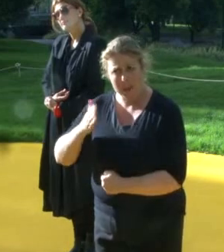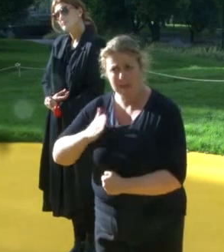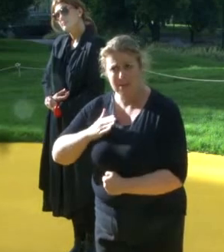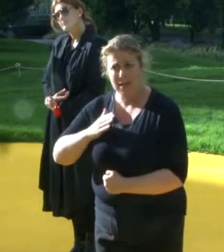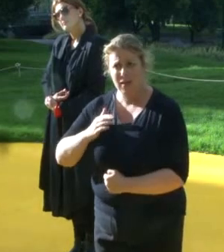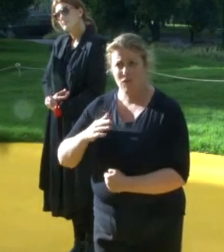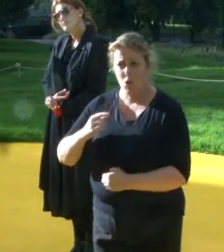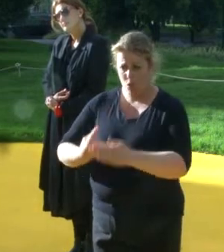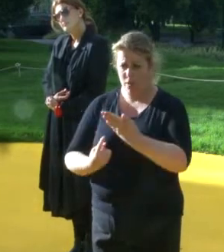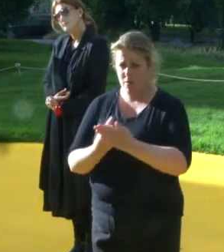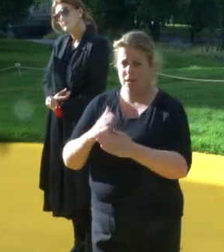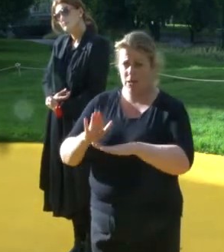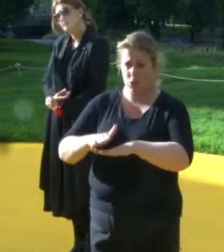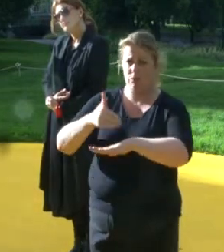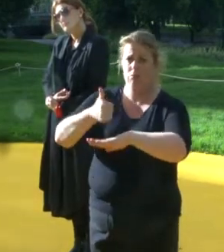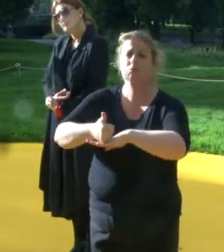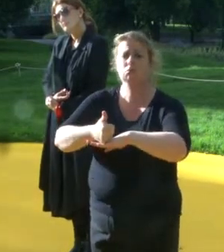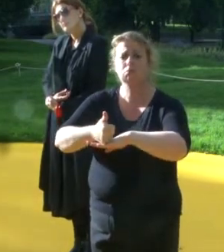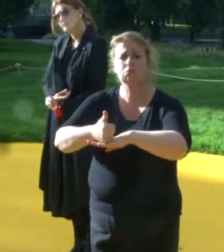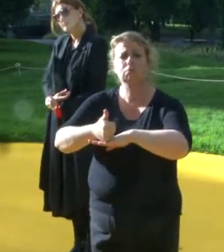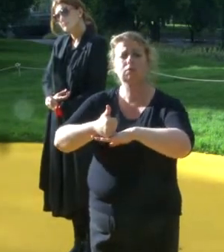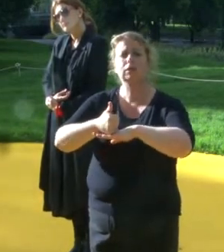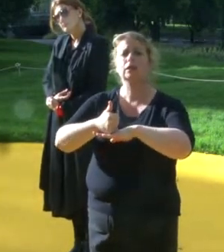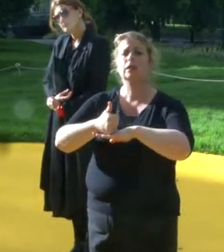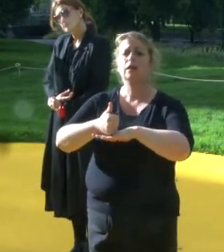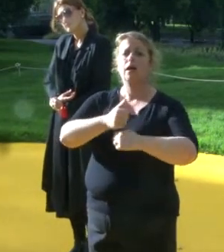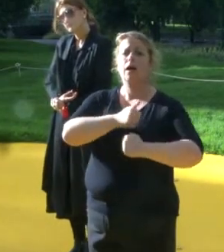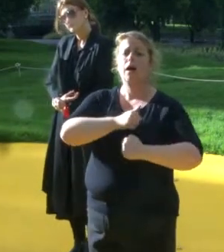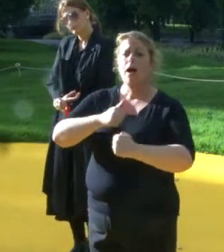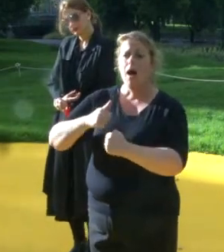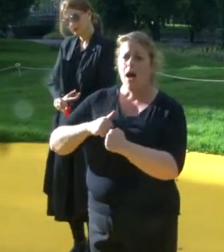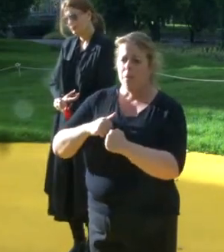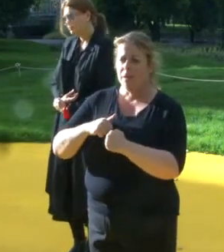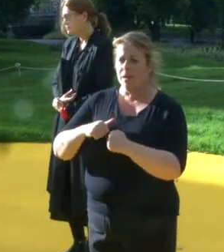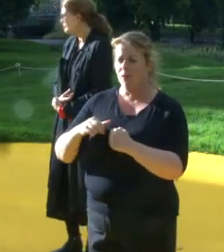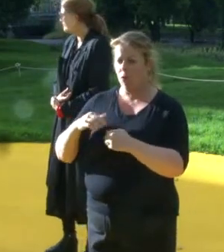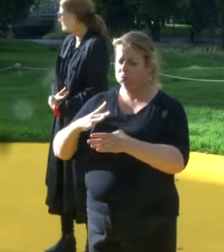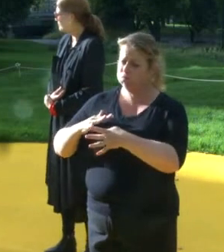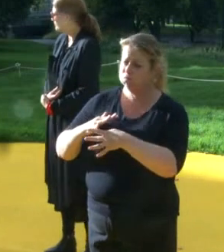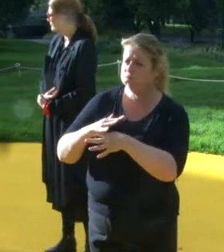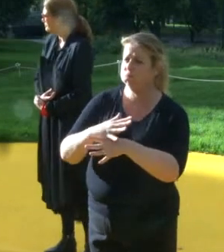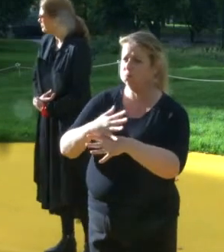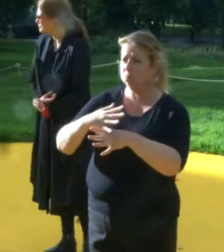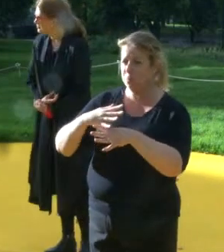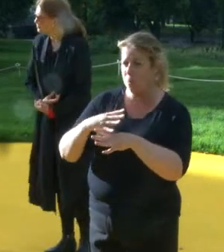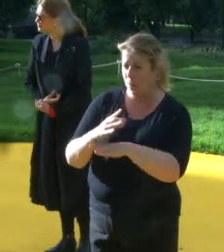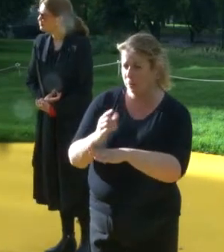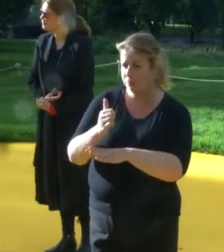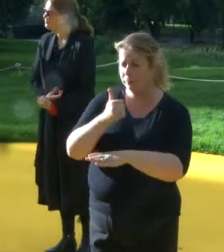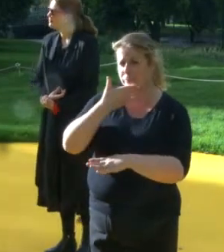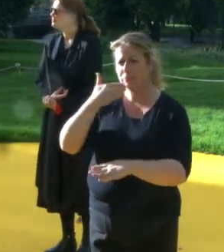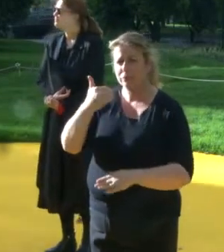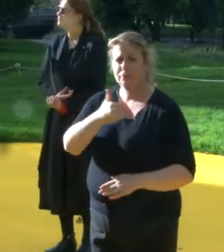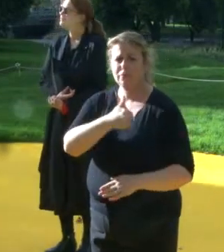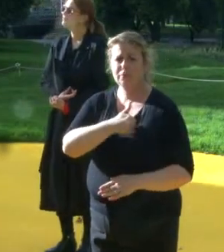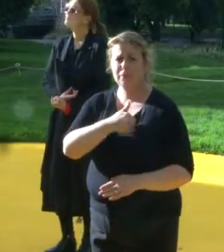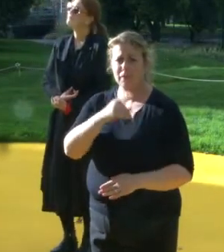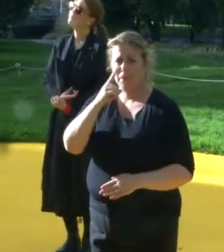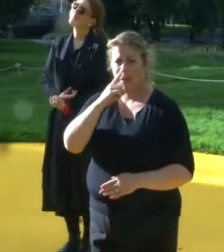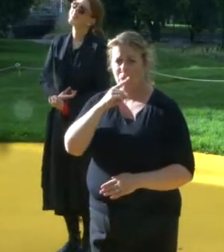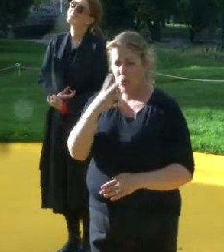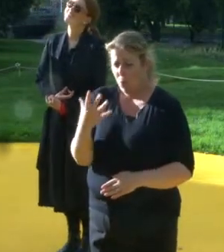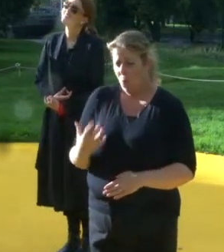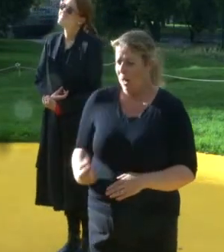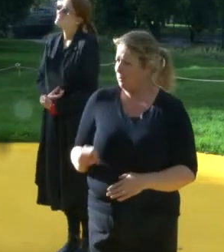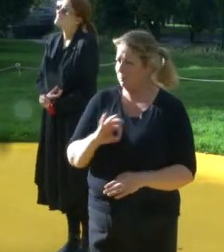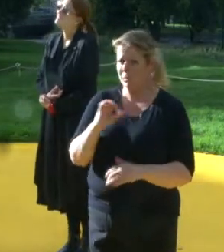today. It takes an army of incredibly hardworking, graceful, underpaid people